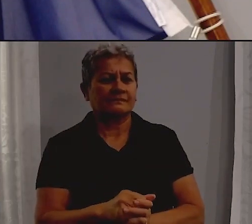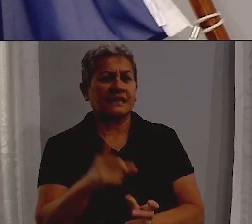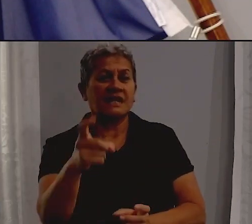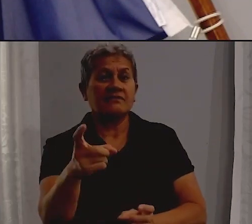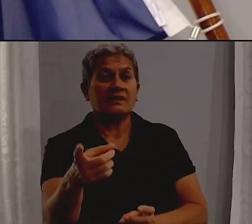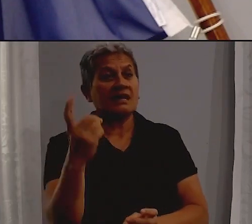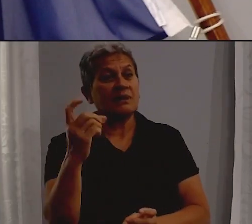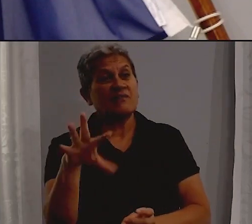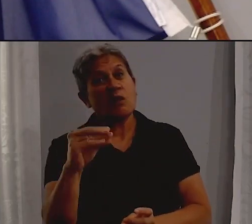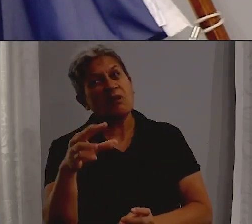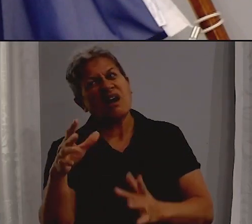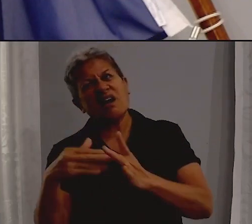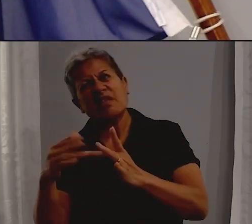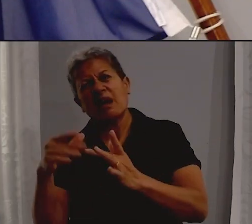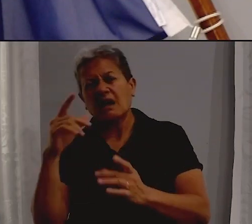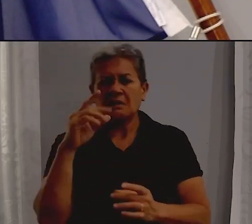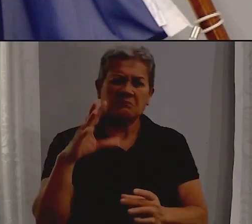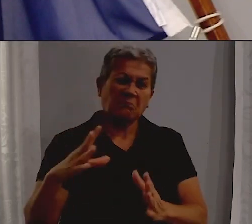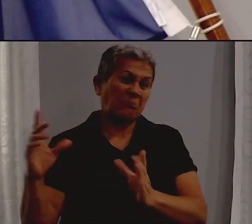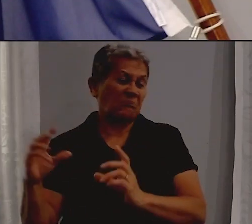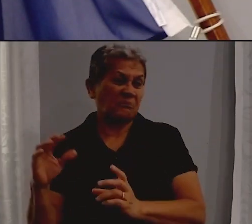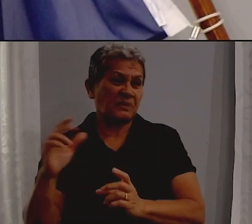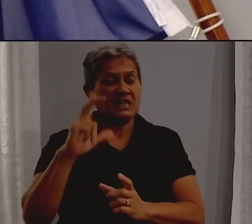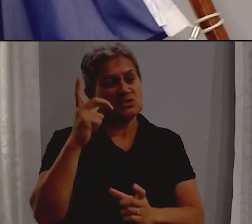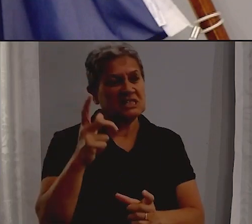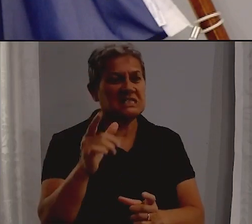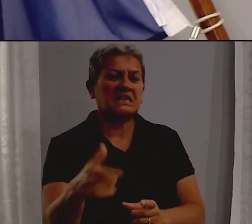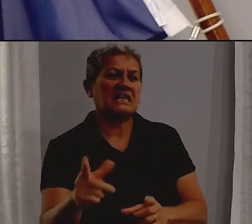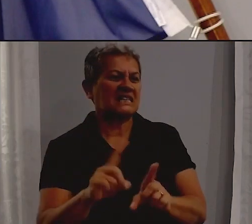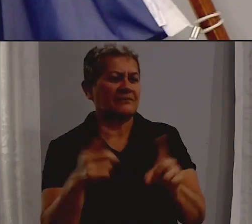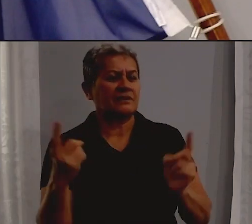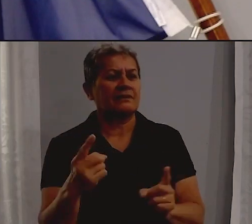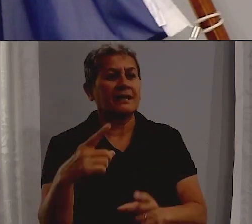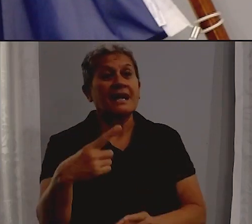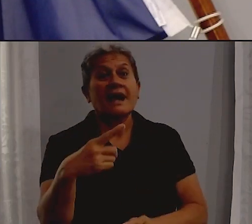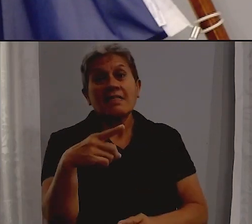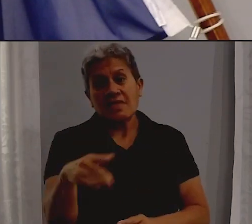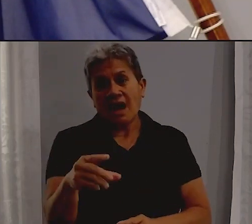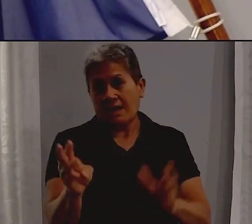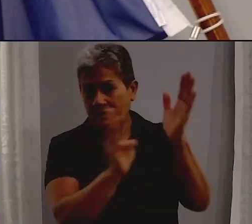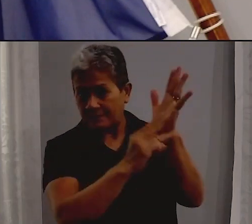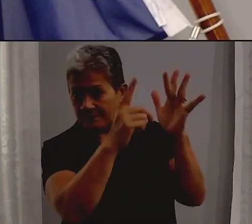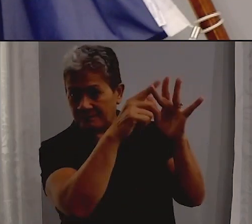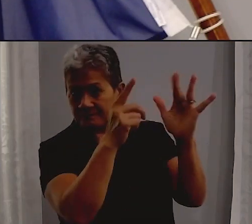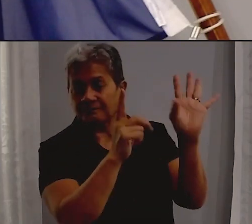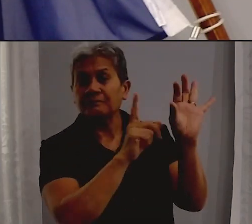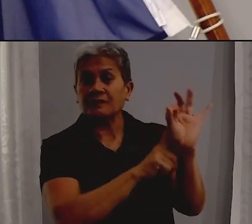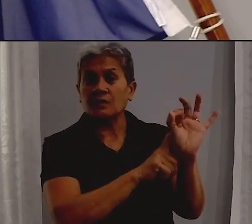continuing on into the Cook Islands. The MIQ costs and more detailed information can be found on our